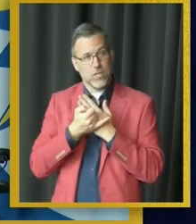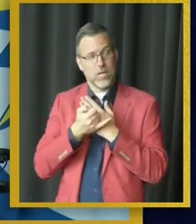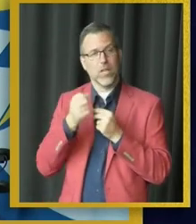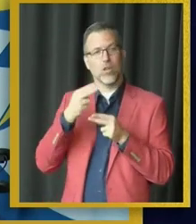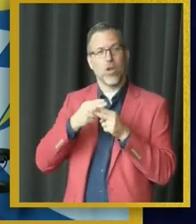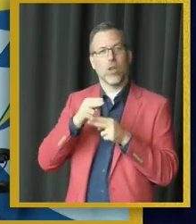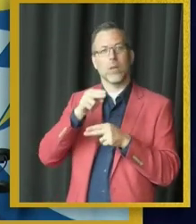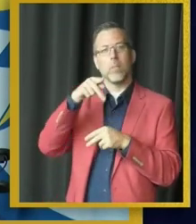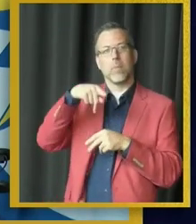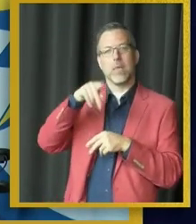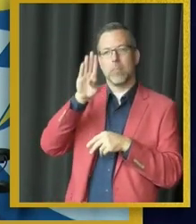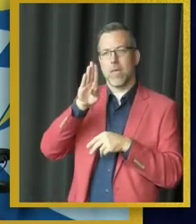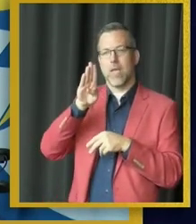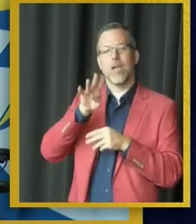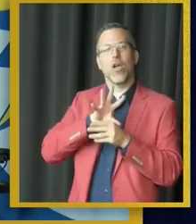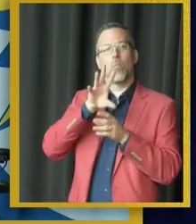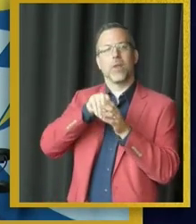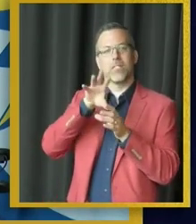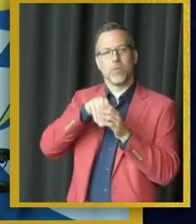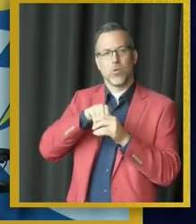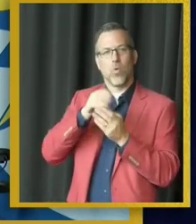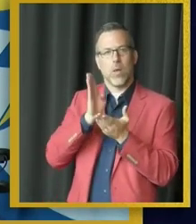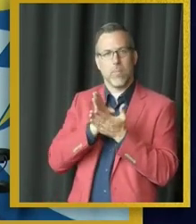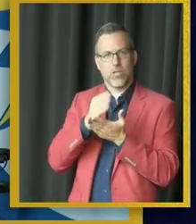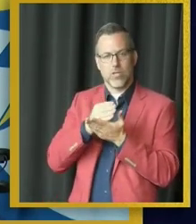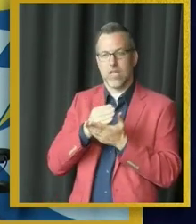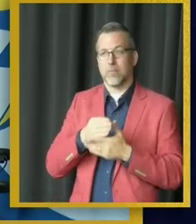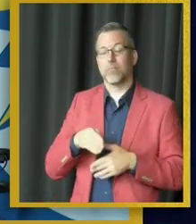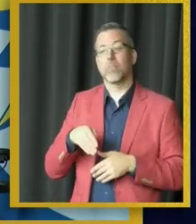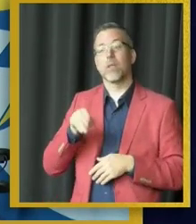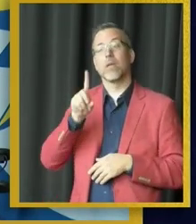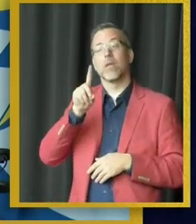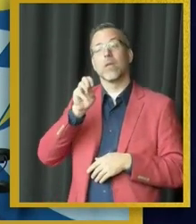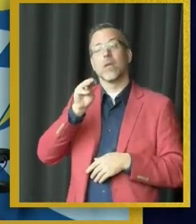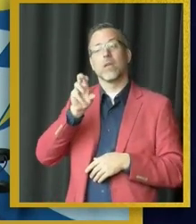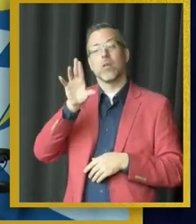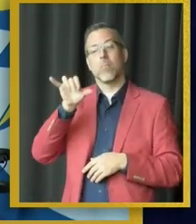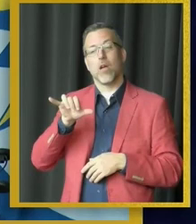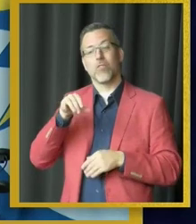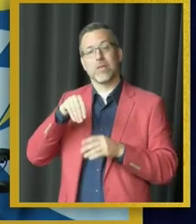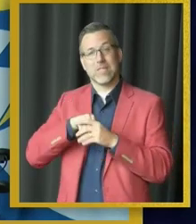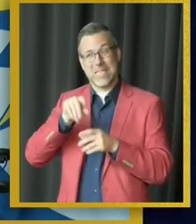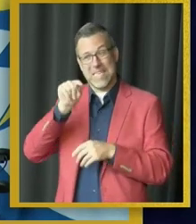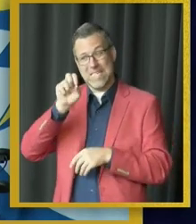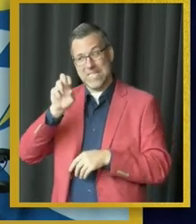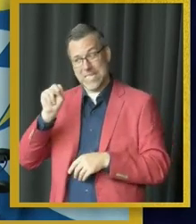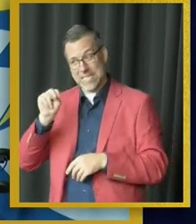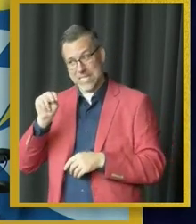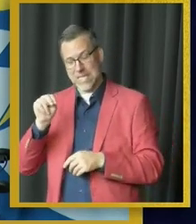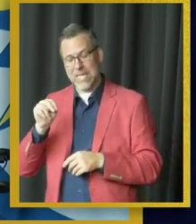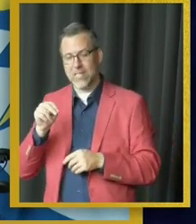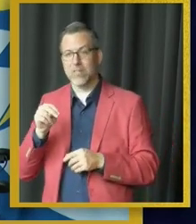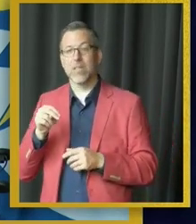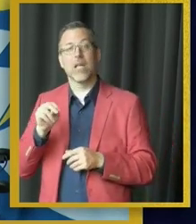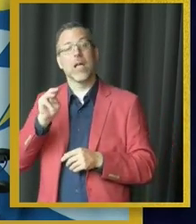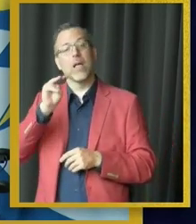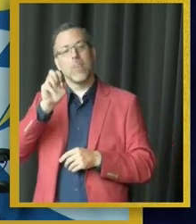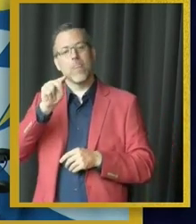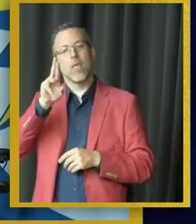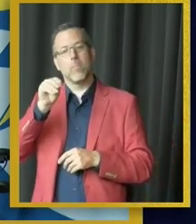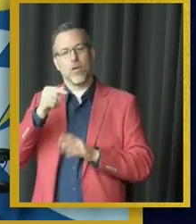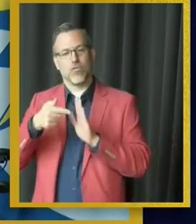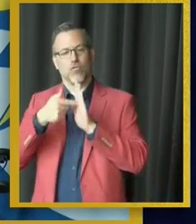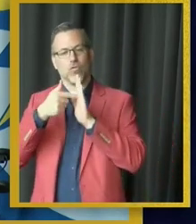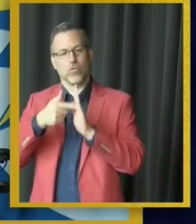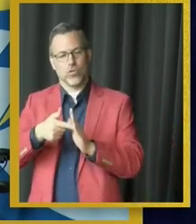or PB. At a time when democracy in Tennessee is a lot on people's minds, Metro is demonstrating